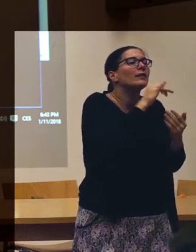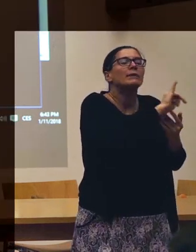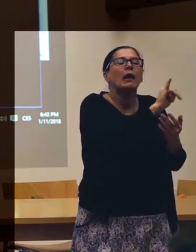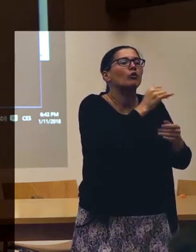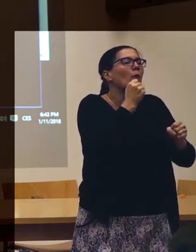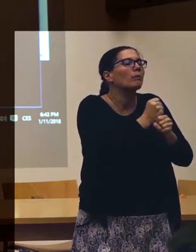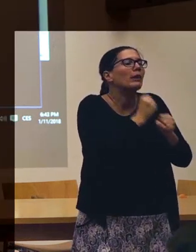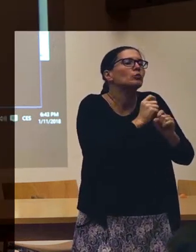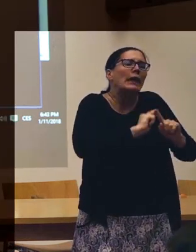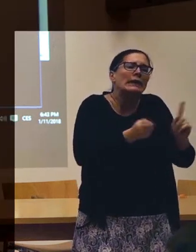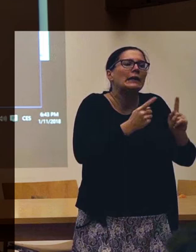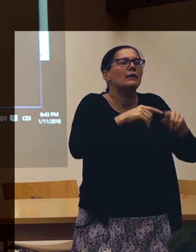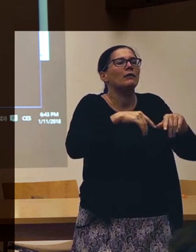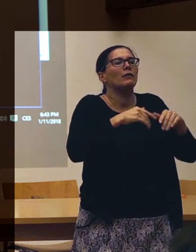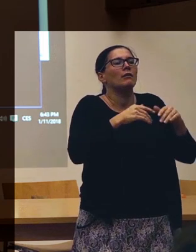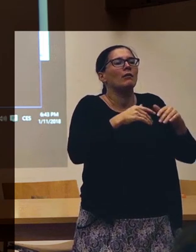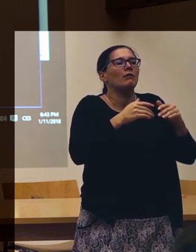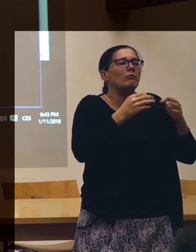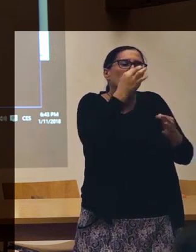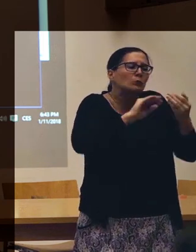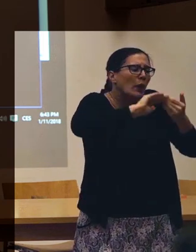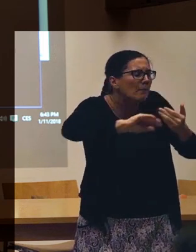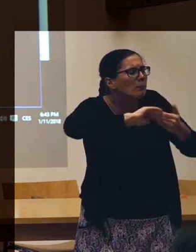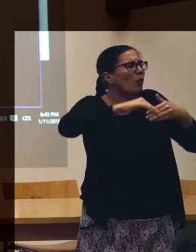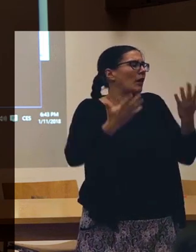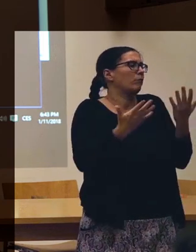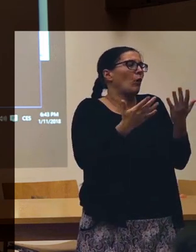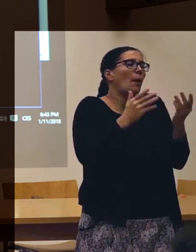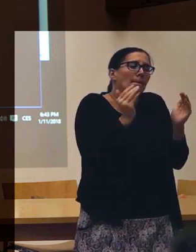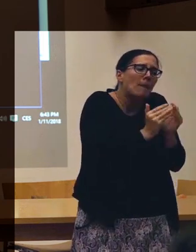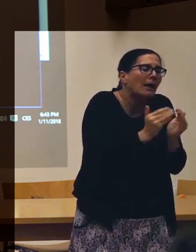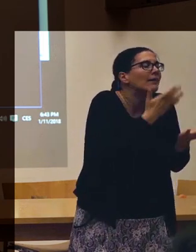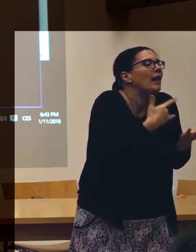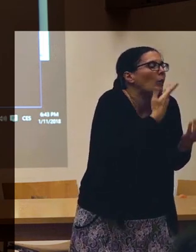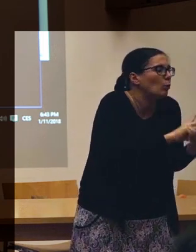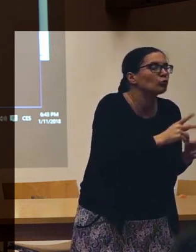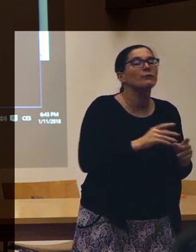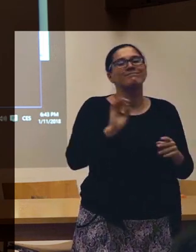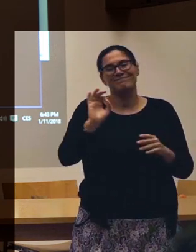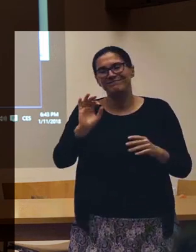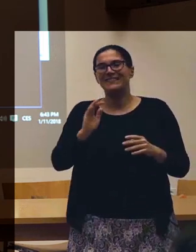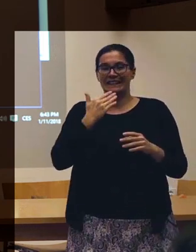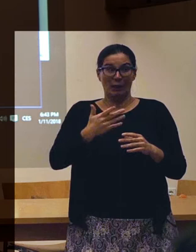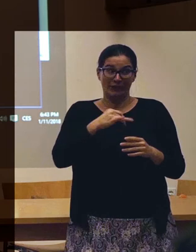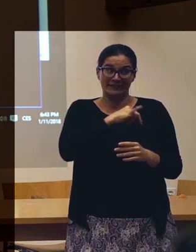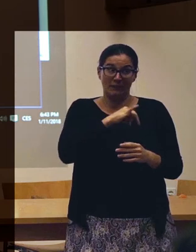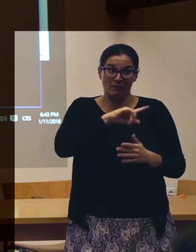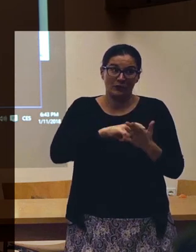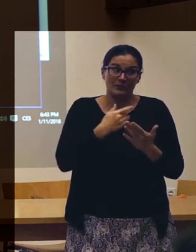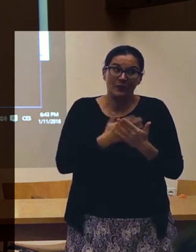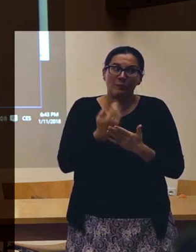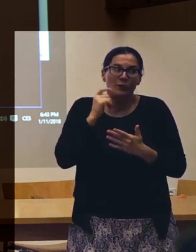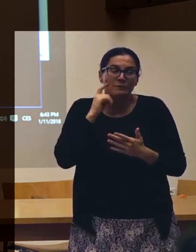That's actually an interesting question, and thank you for asking that, because I was thinking about it for a really long time. Since I